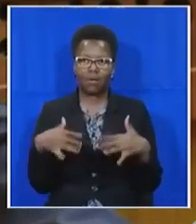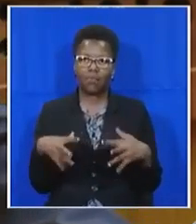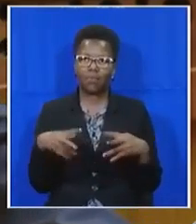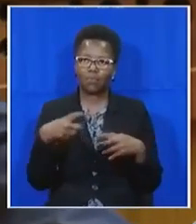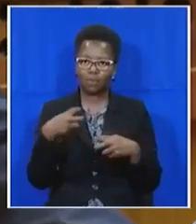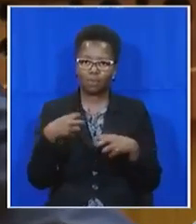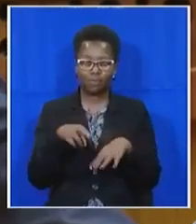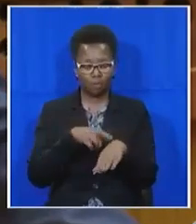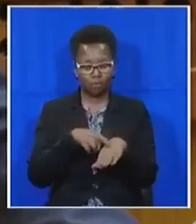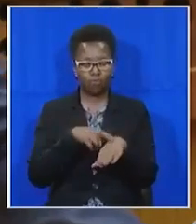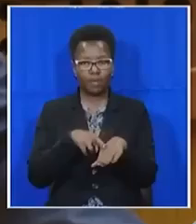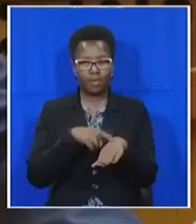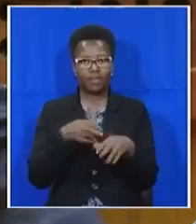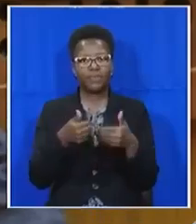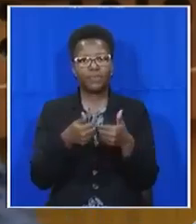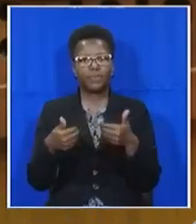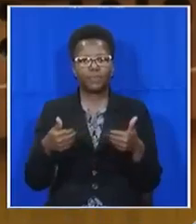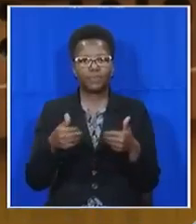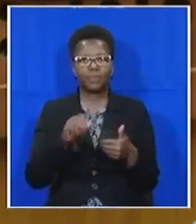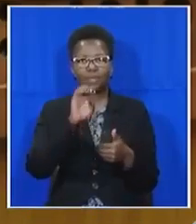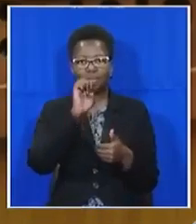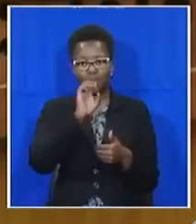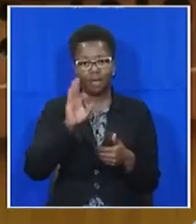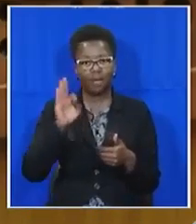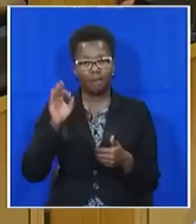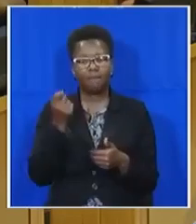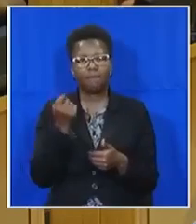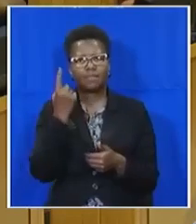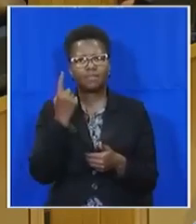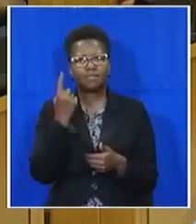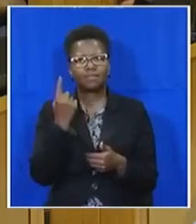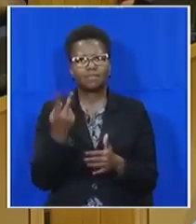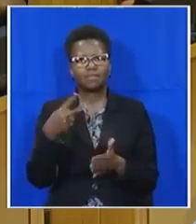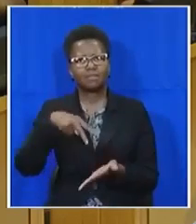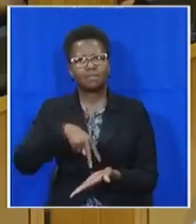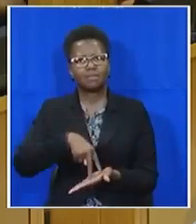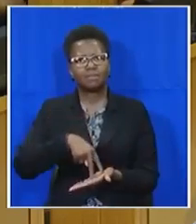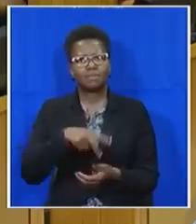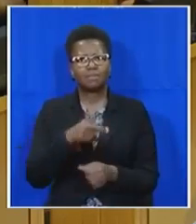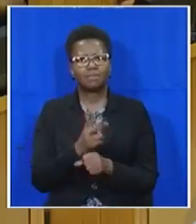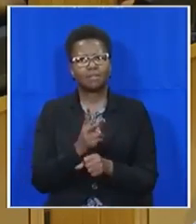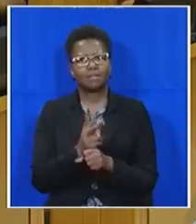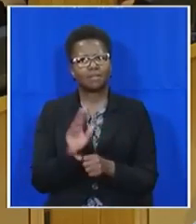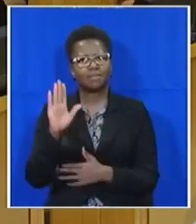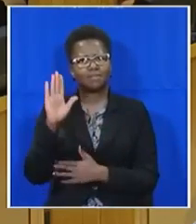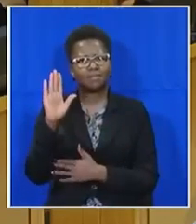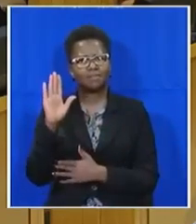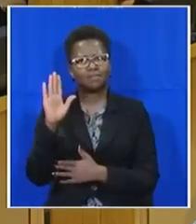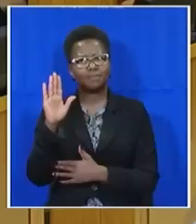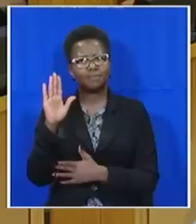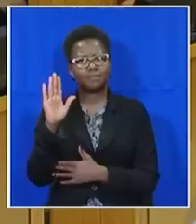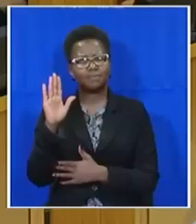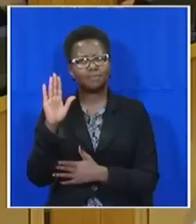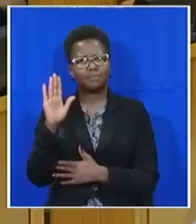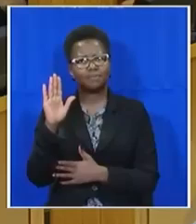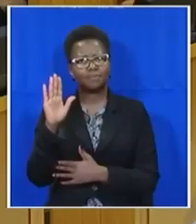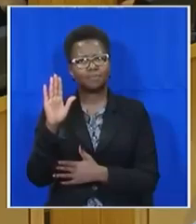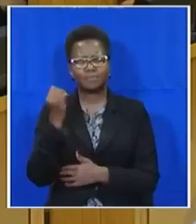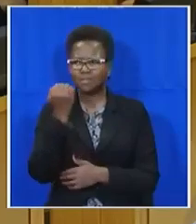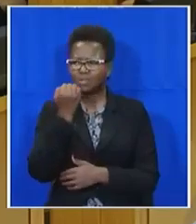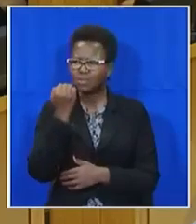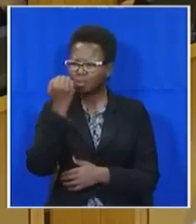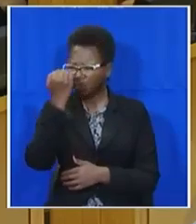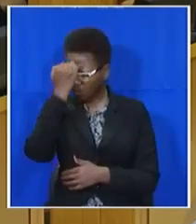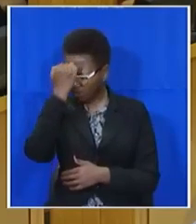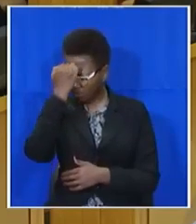verstaan. Order. Honorable Member, please take your seat. Yes, Honorable Member. This person is saying the question is stupid.